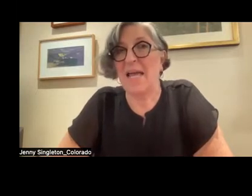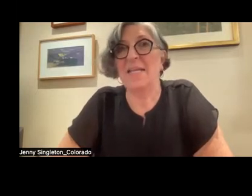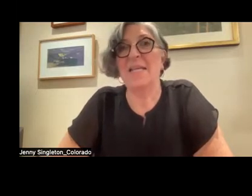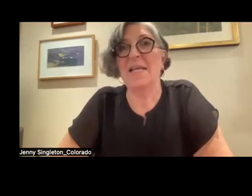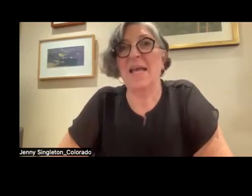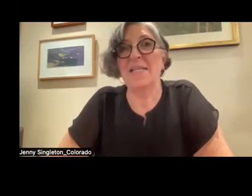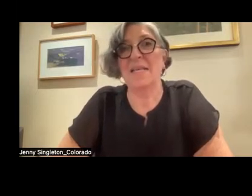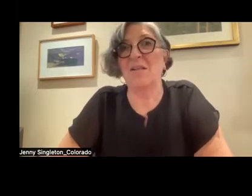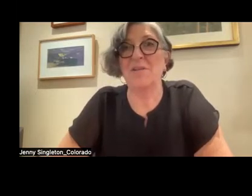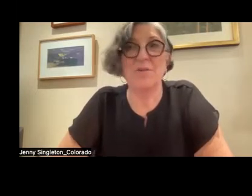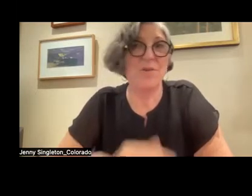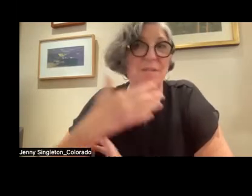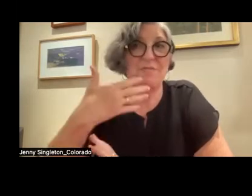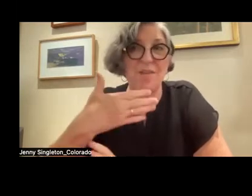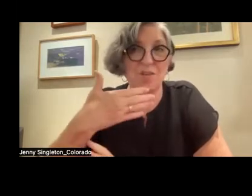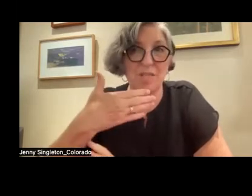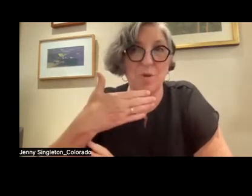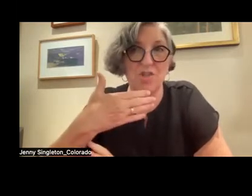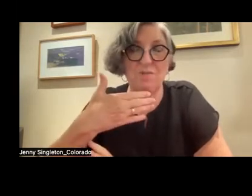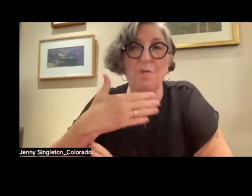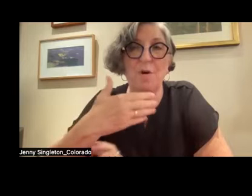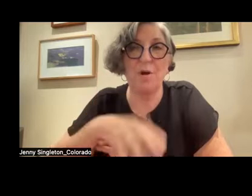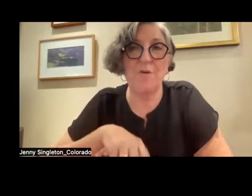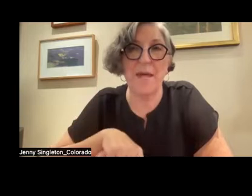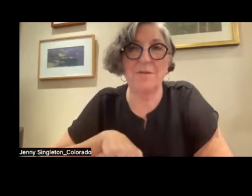is that ASL also uses facial